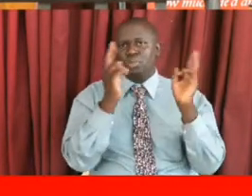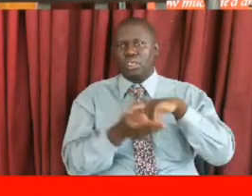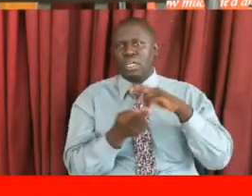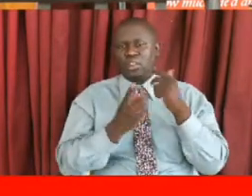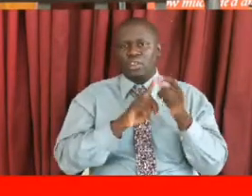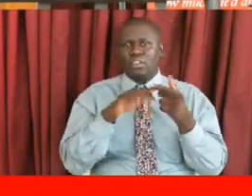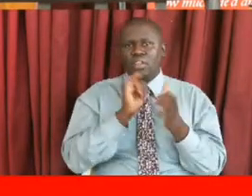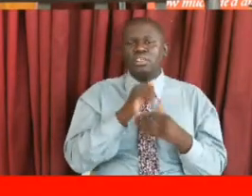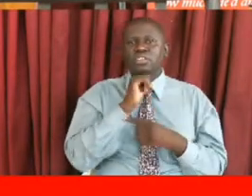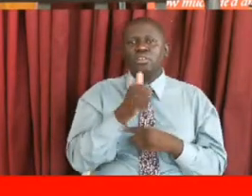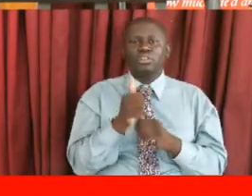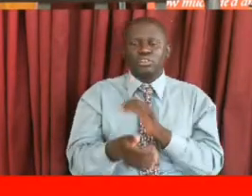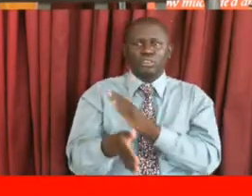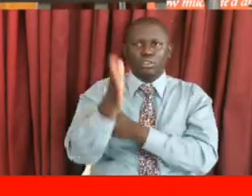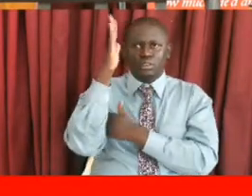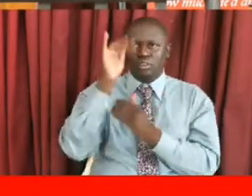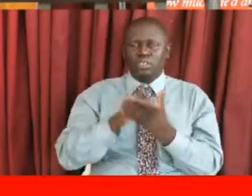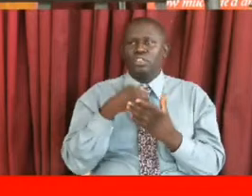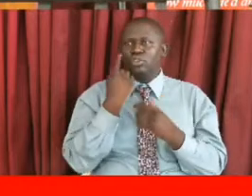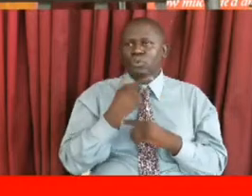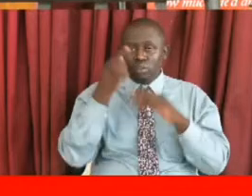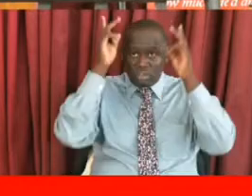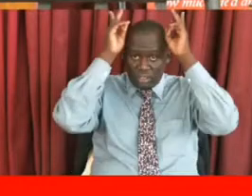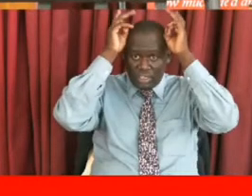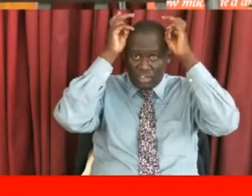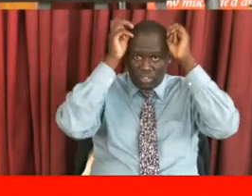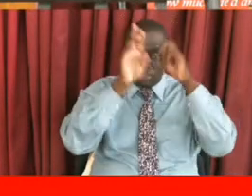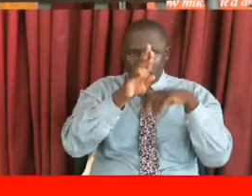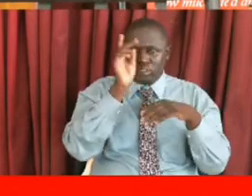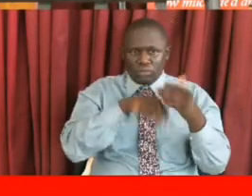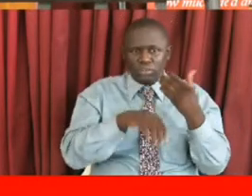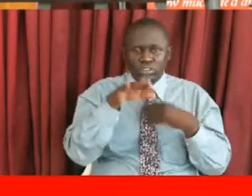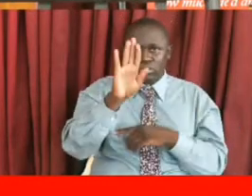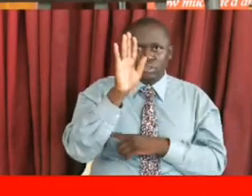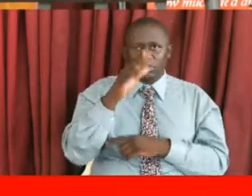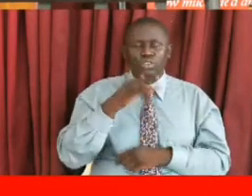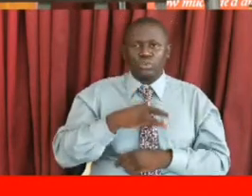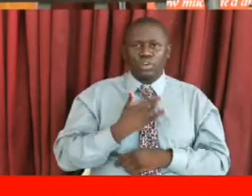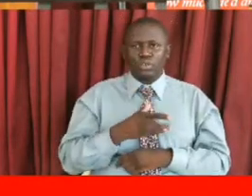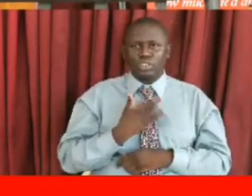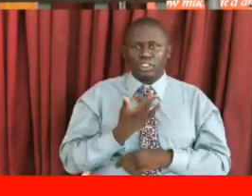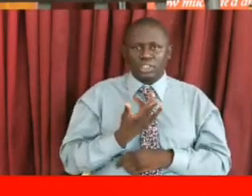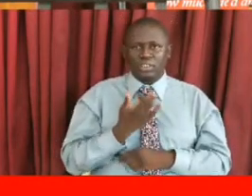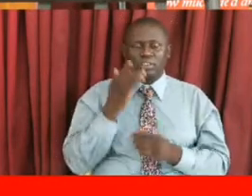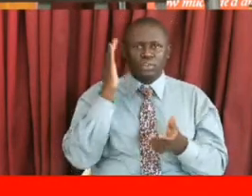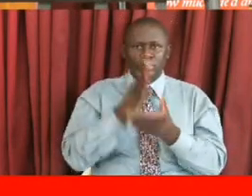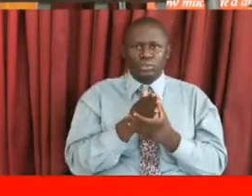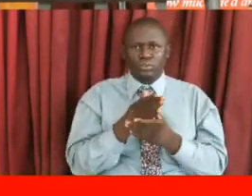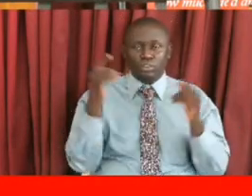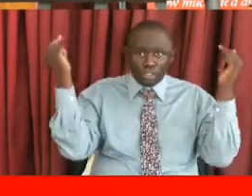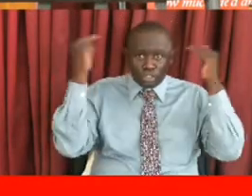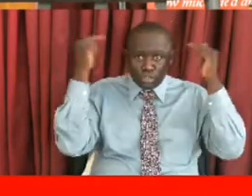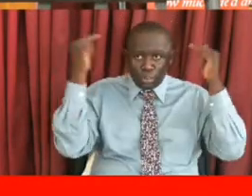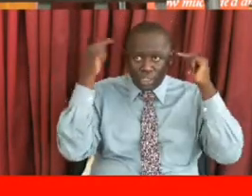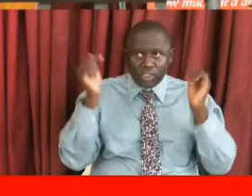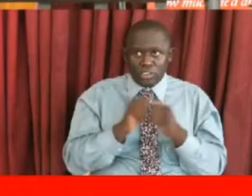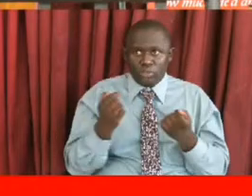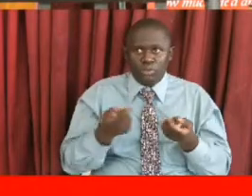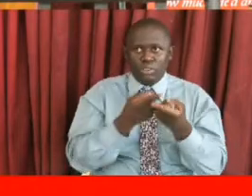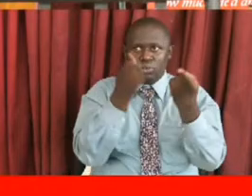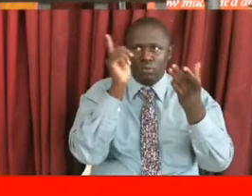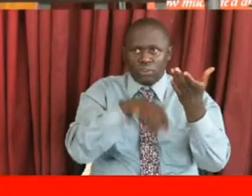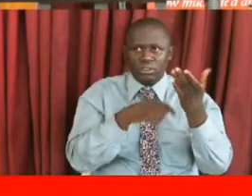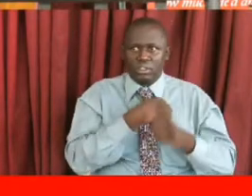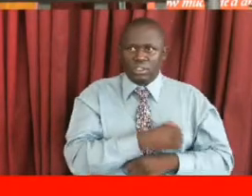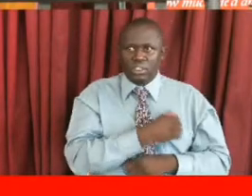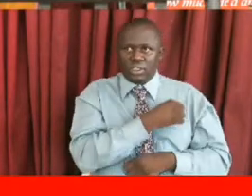devil that is guilt the devil using your conscience to torment you with guilt